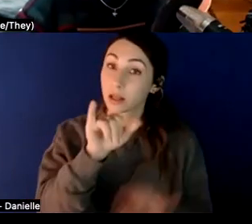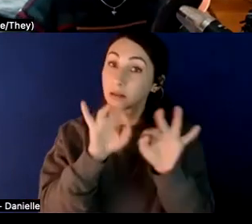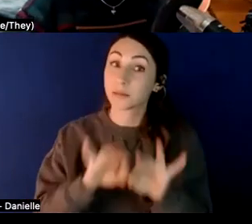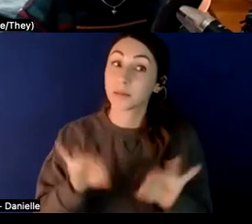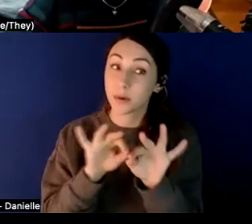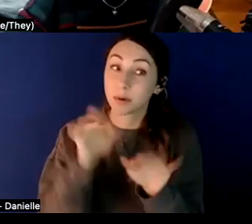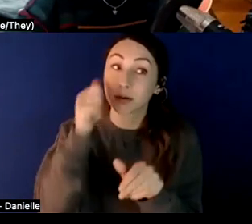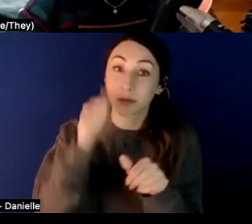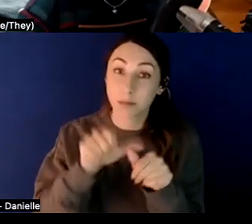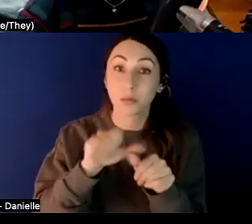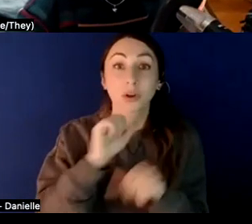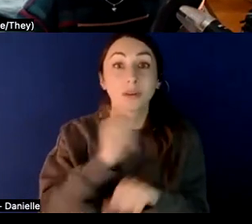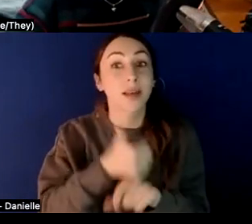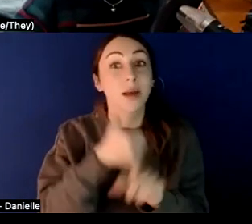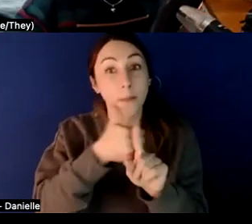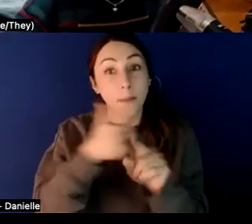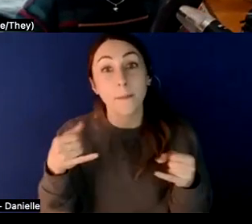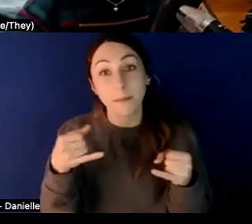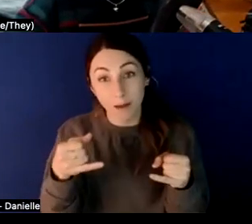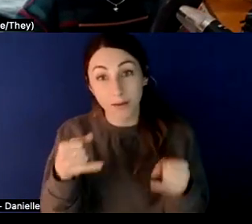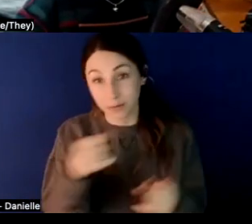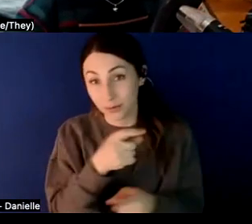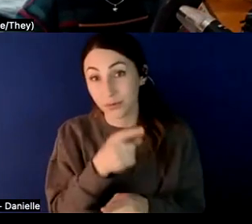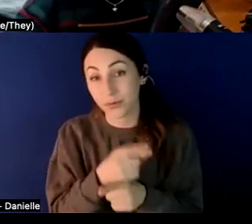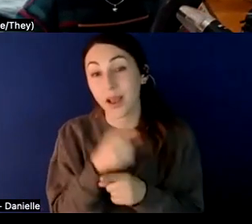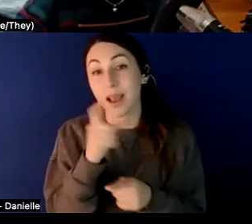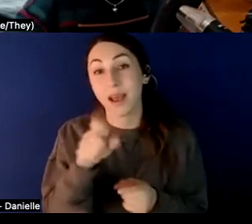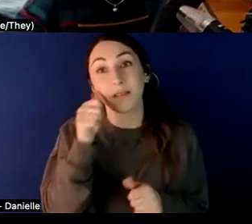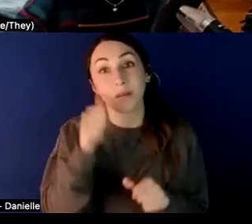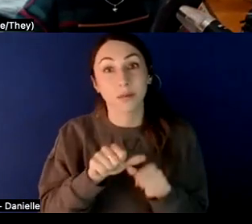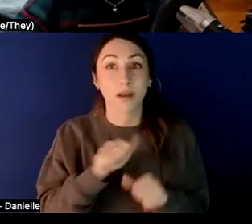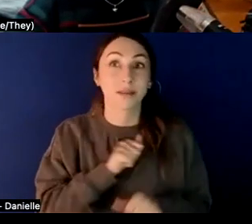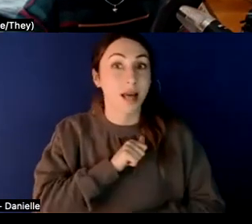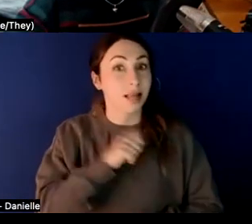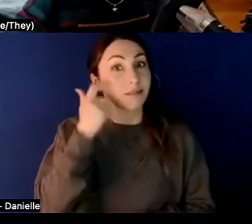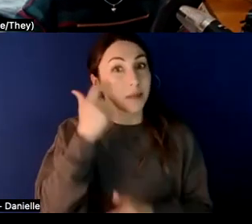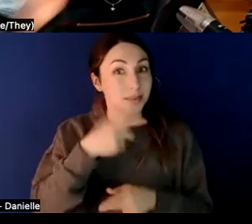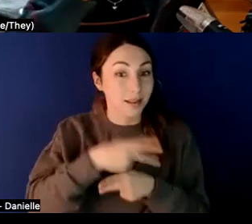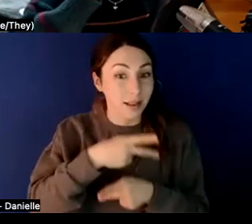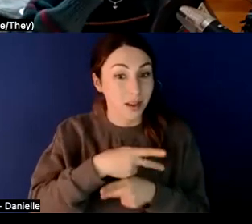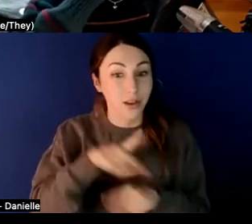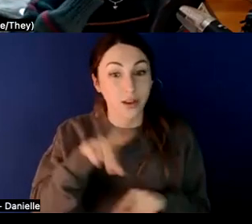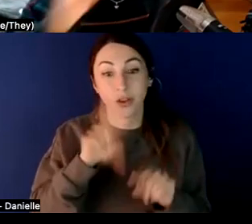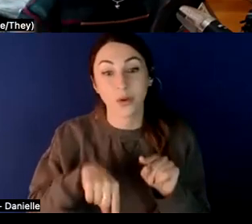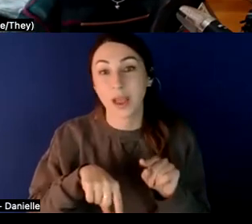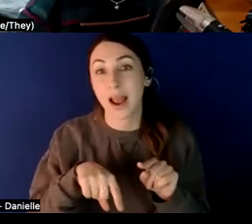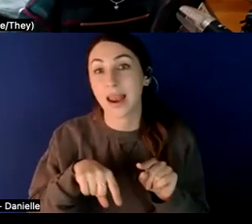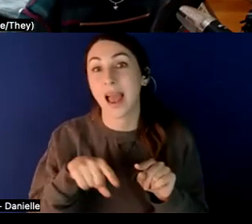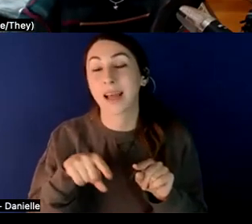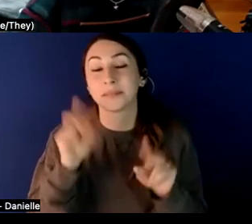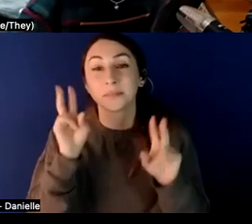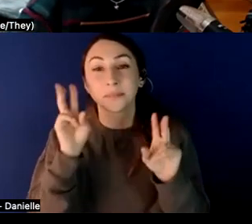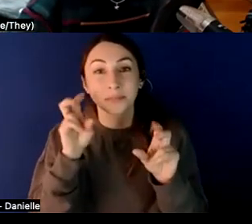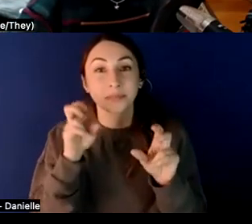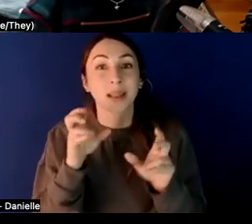setting your own boundaries, because sometimes you have to also remember your own mental care. You can't pour from an empty cup, as cliche as